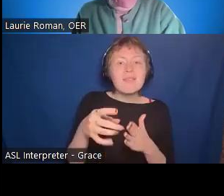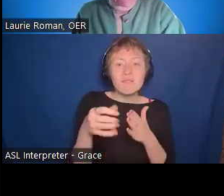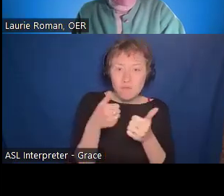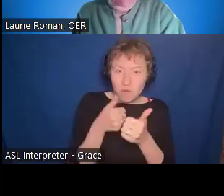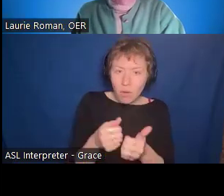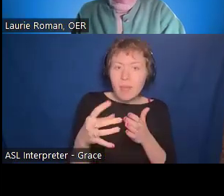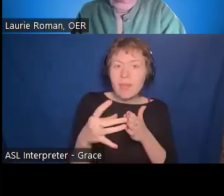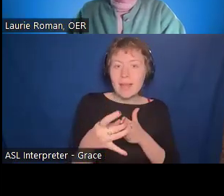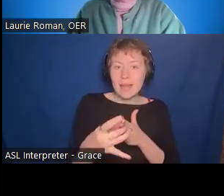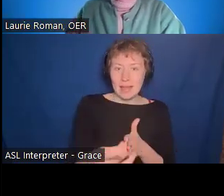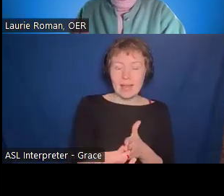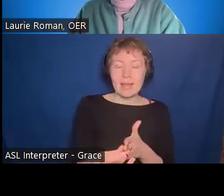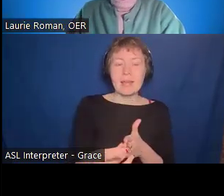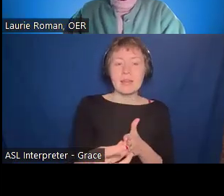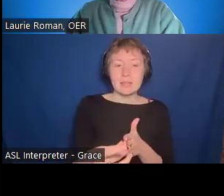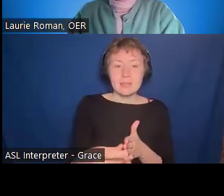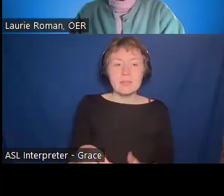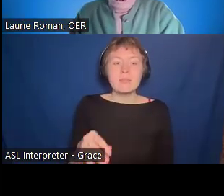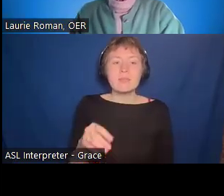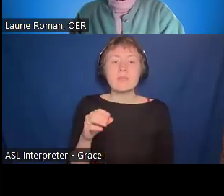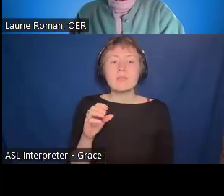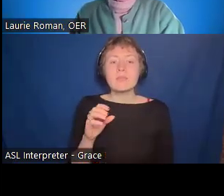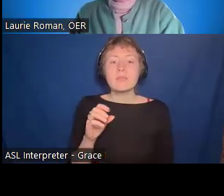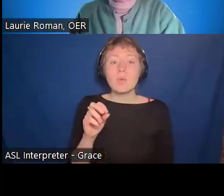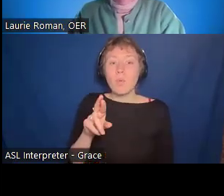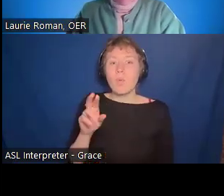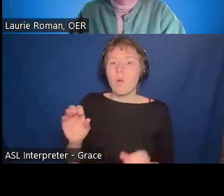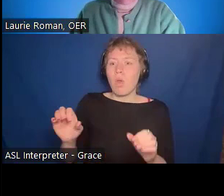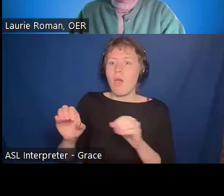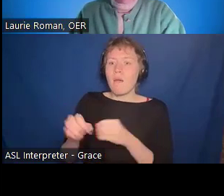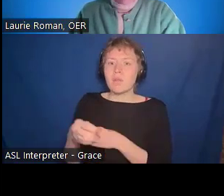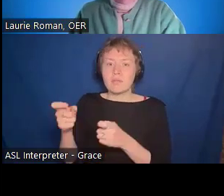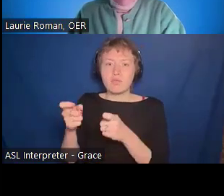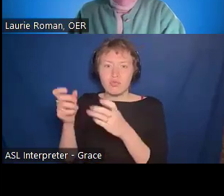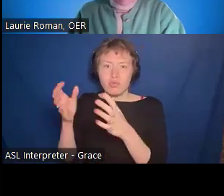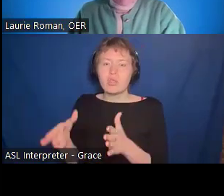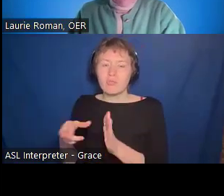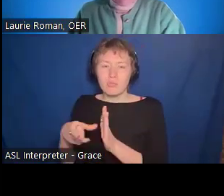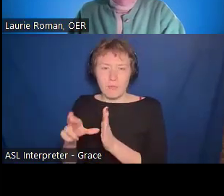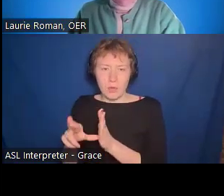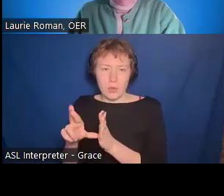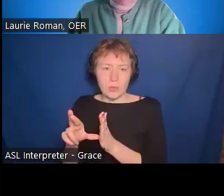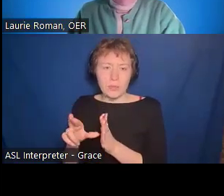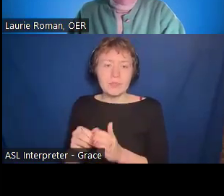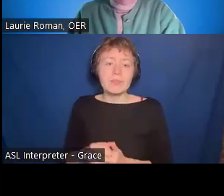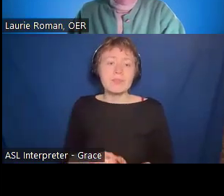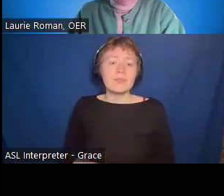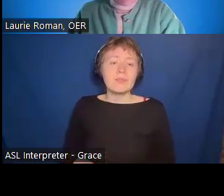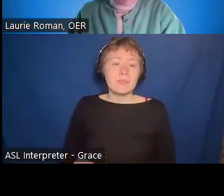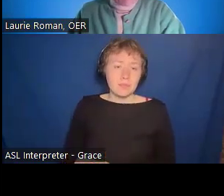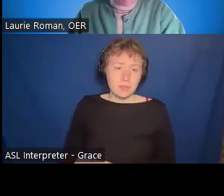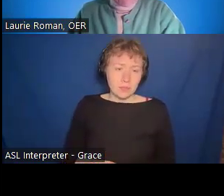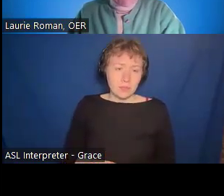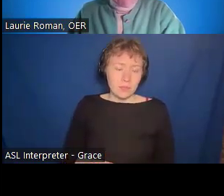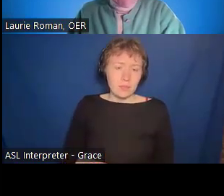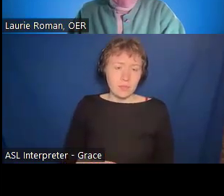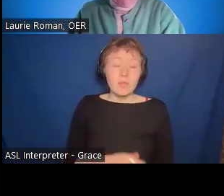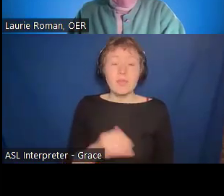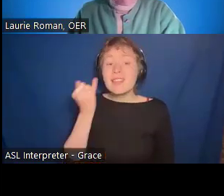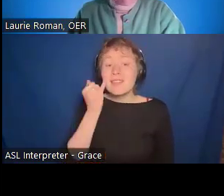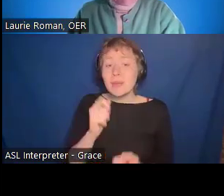or IMOD, immediate office of the director review. And we ask that in the case of making changes that you use a